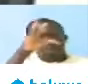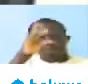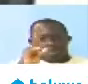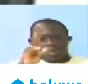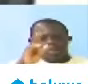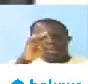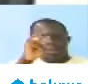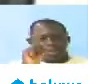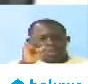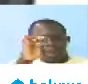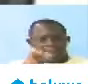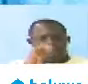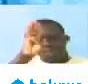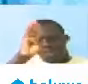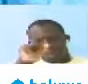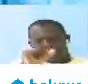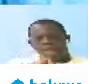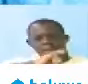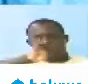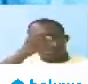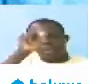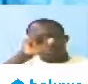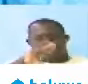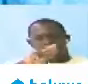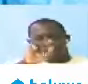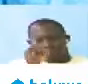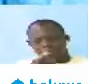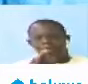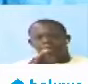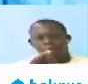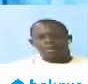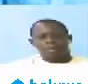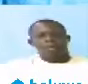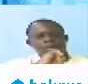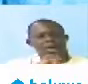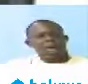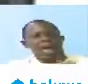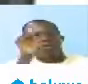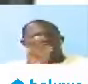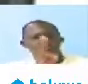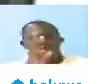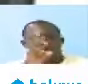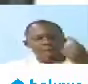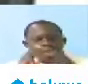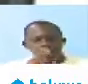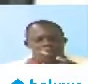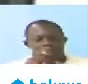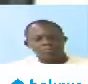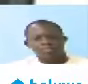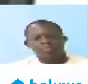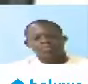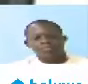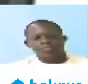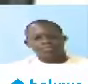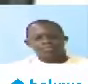Dembajang. Kabiro Dembajang. Kabiro Dembajang. Jang. Jang, yes. Okay, and who else? Ninjuma.